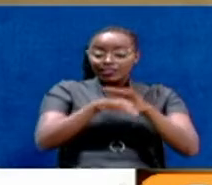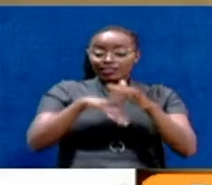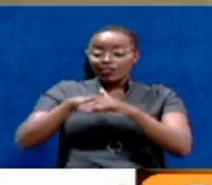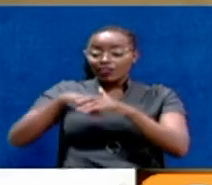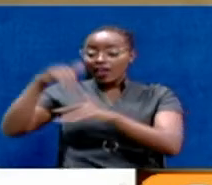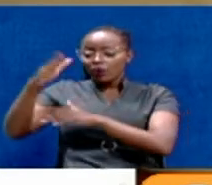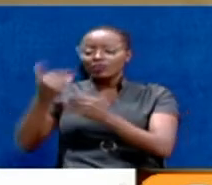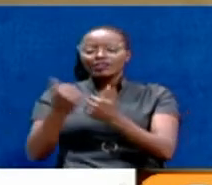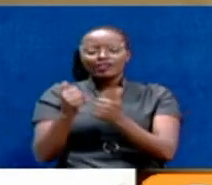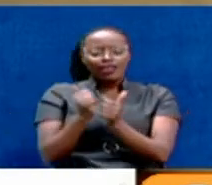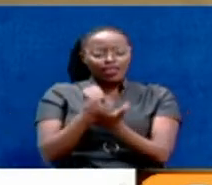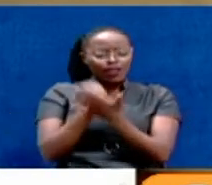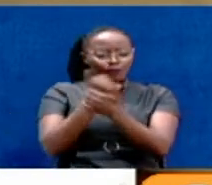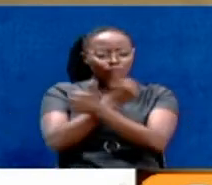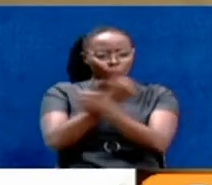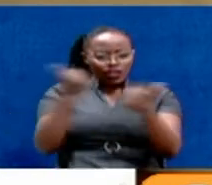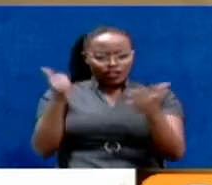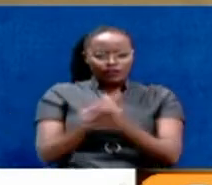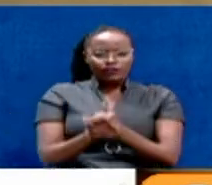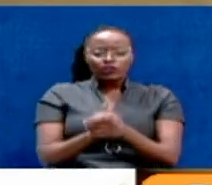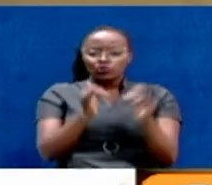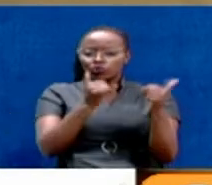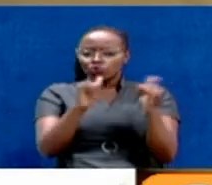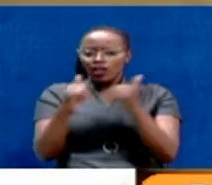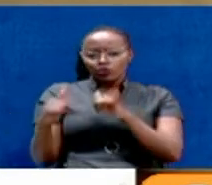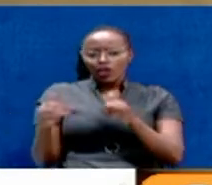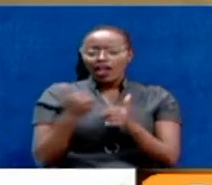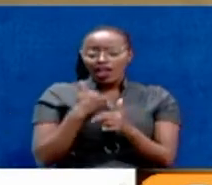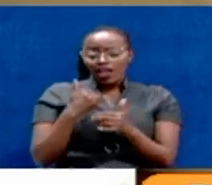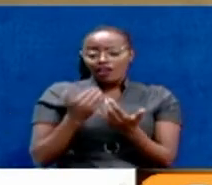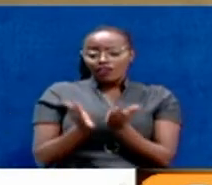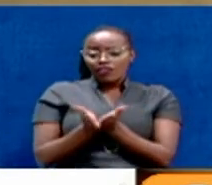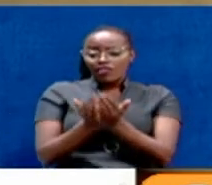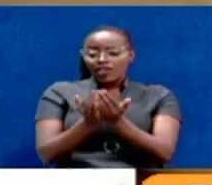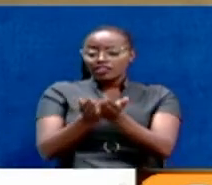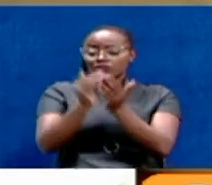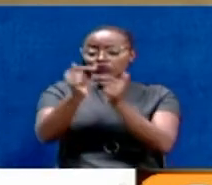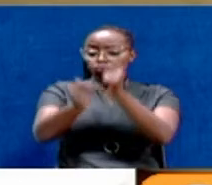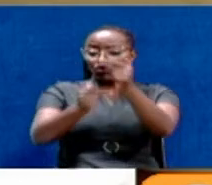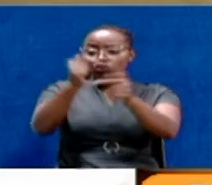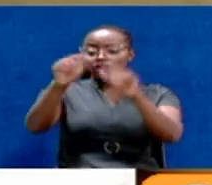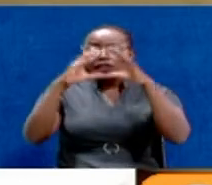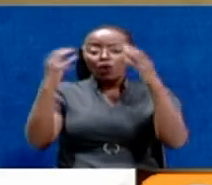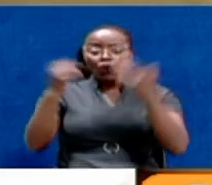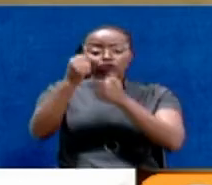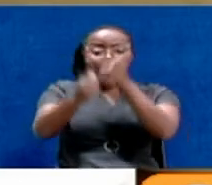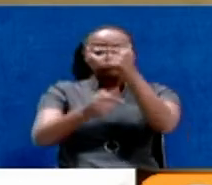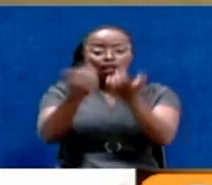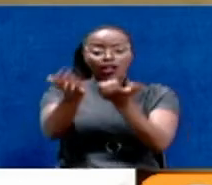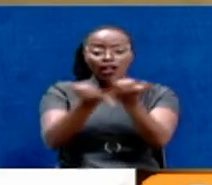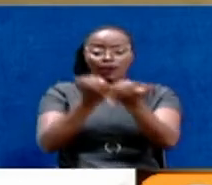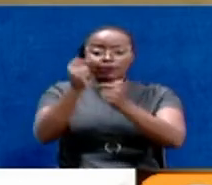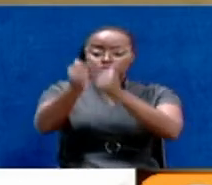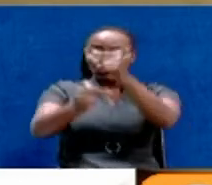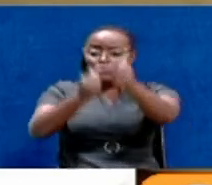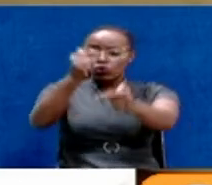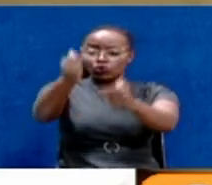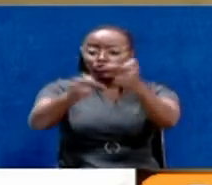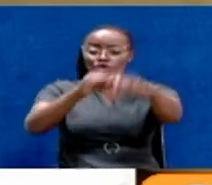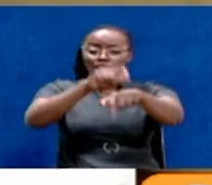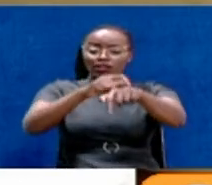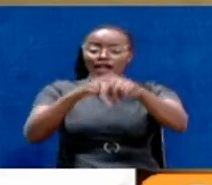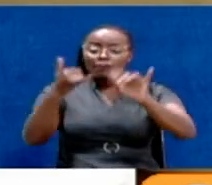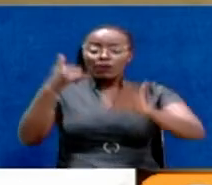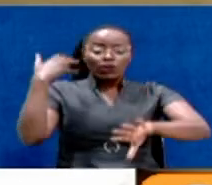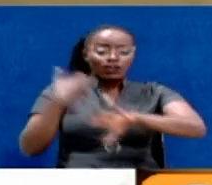facilitated very well, just to keep the ships going and the world going and the trade going in this